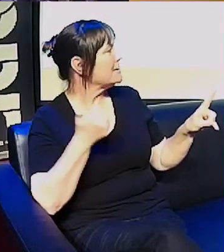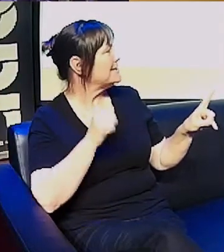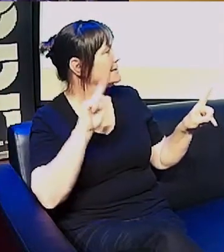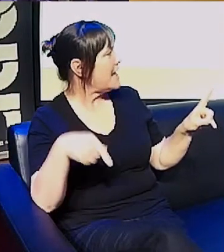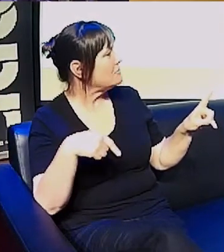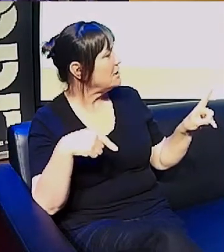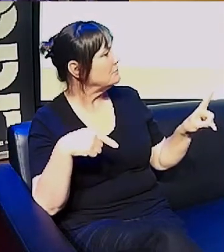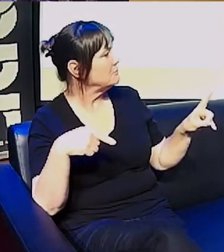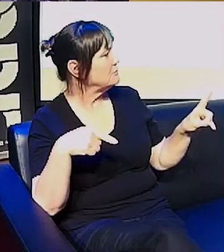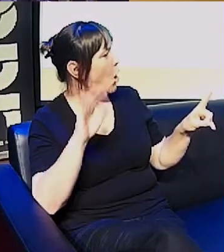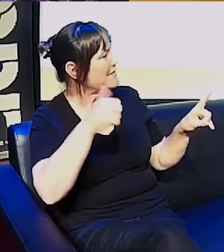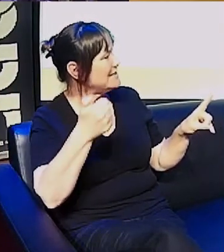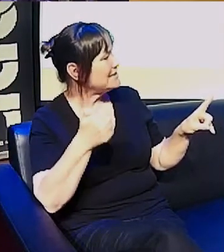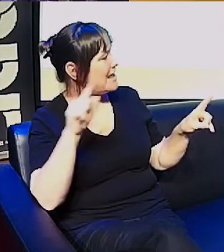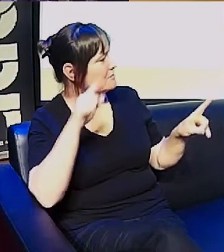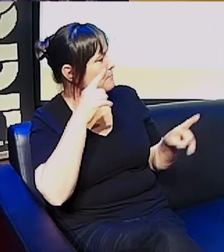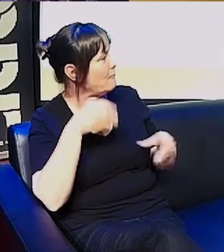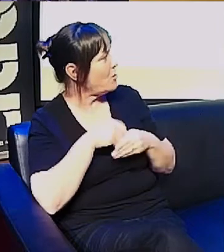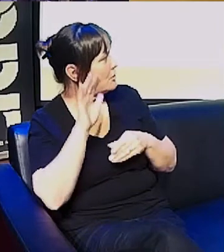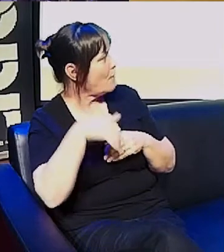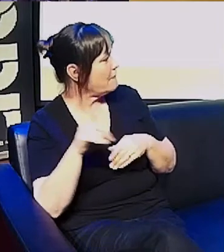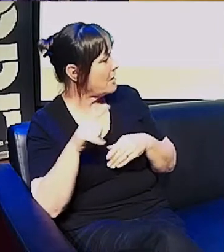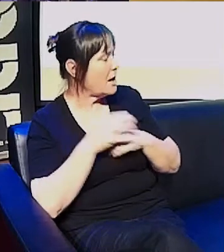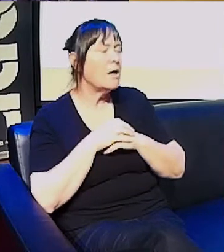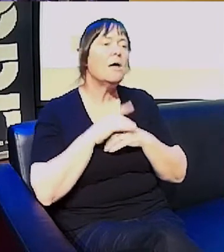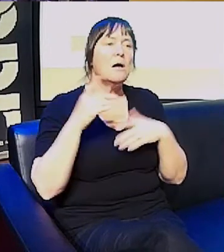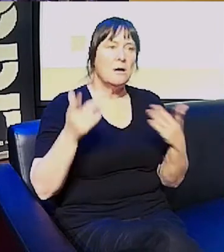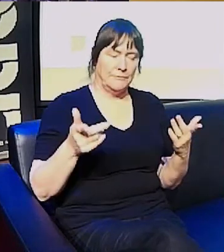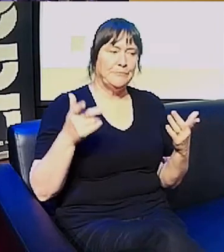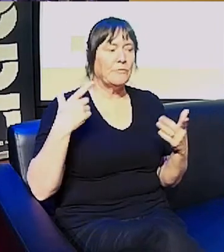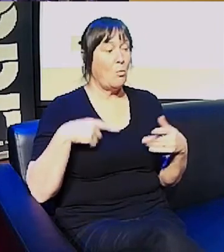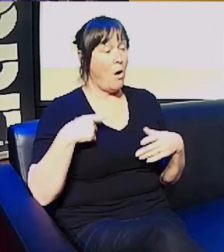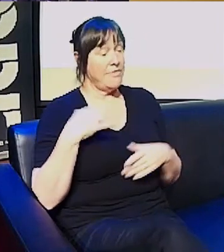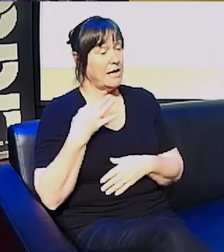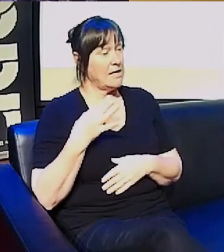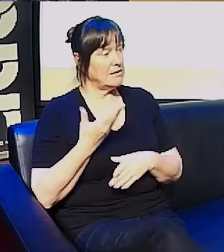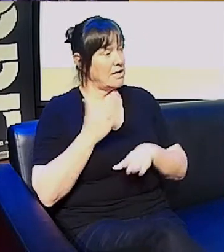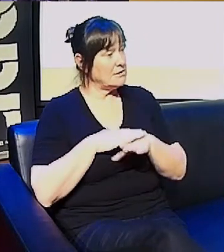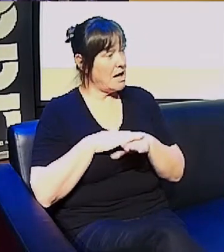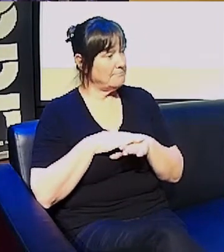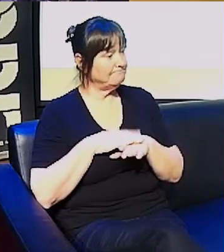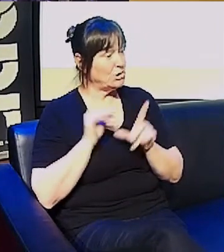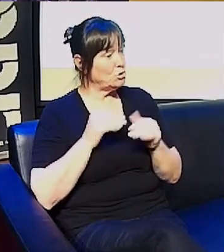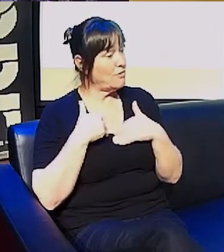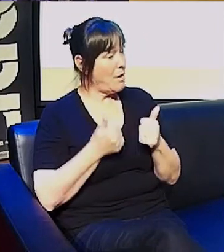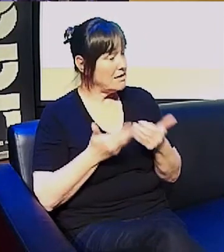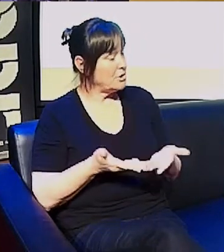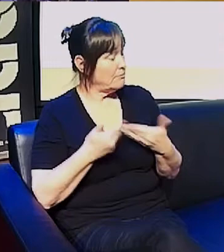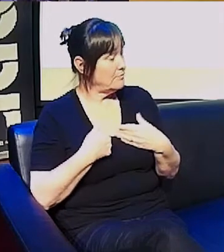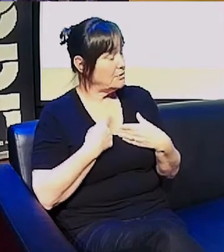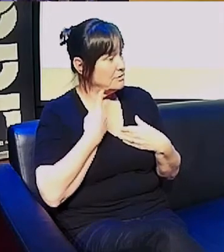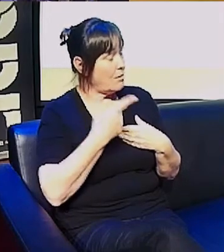city. There are reasons as to why our candidate last time didn't do so well, and that's not up to me to discuss, but I'm